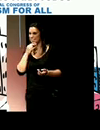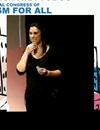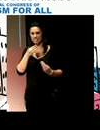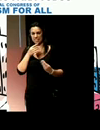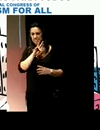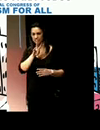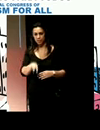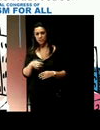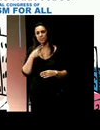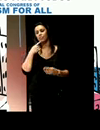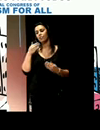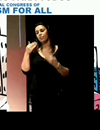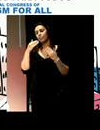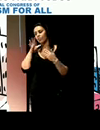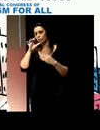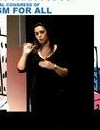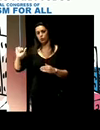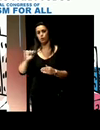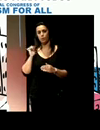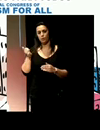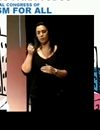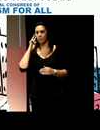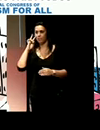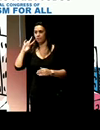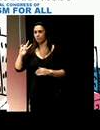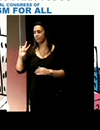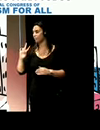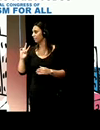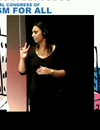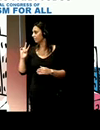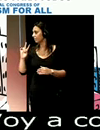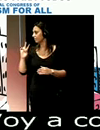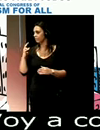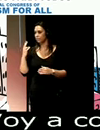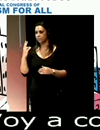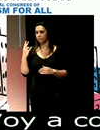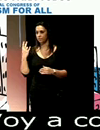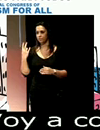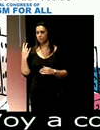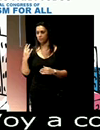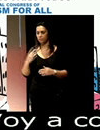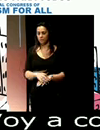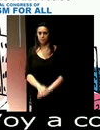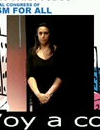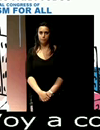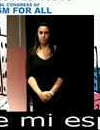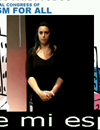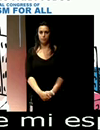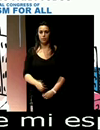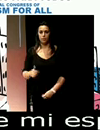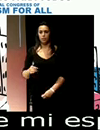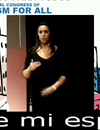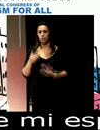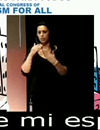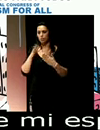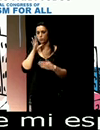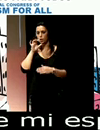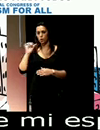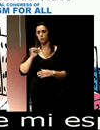for All and V4A Inside in this Congress. Thank you to ONCE and the